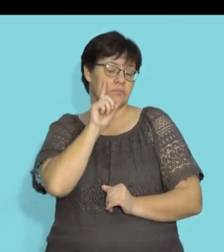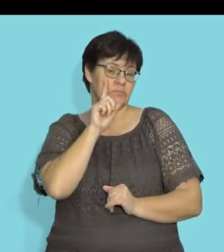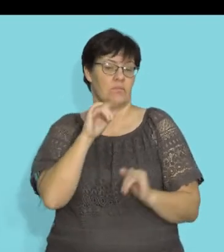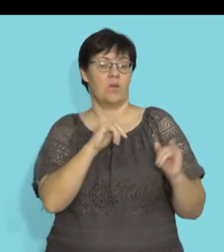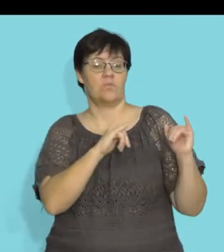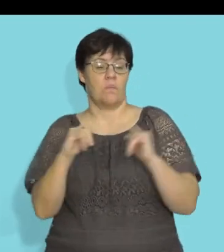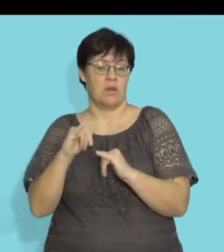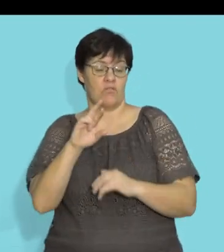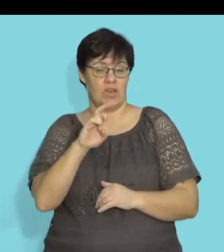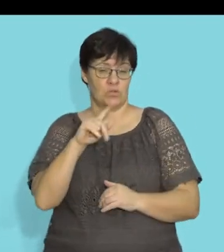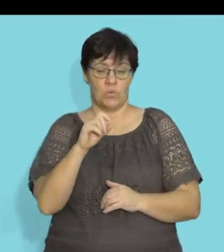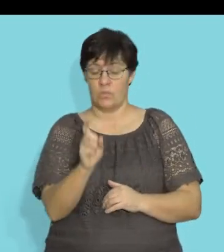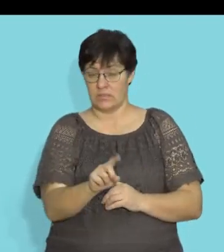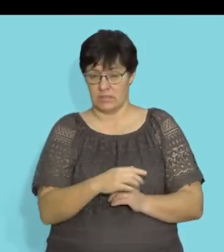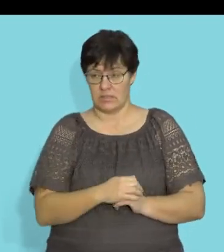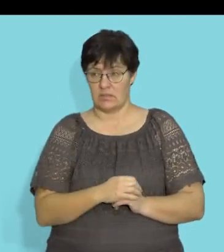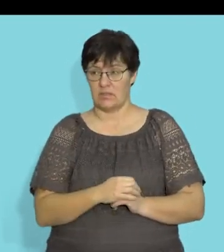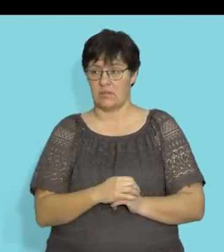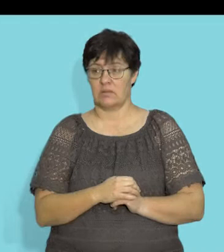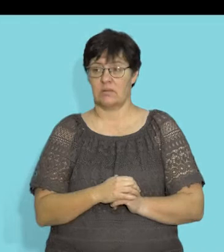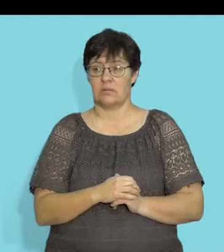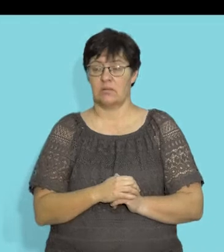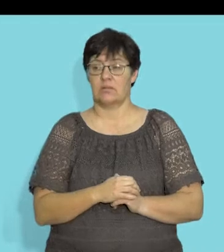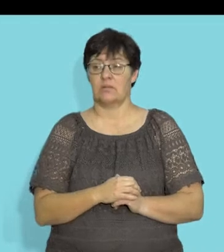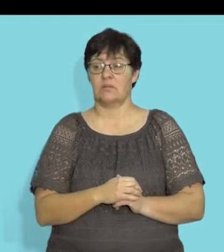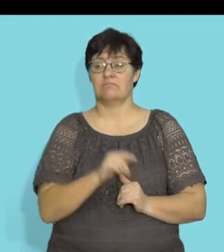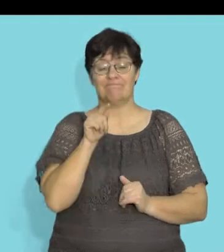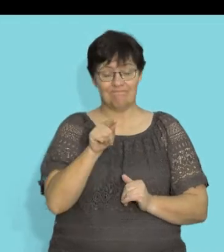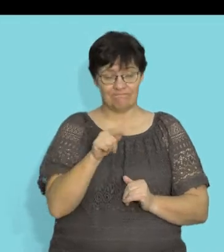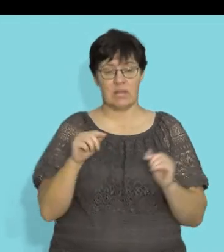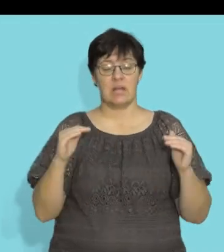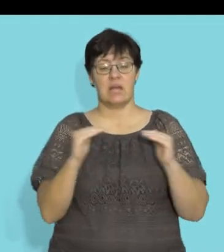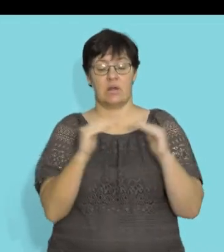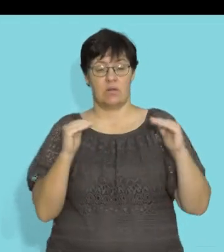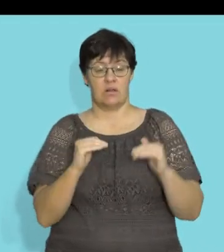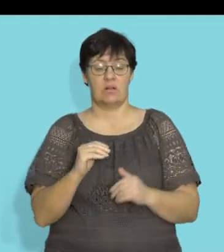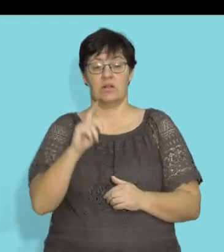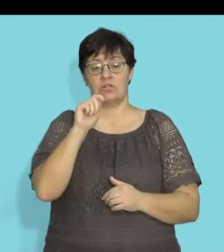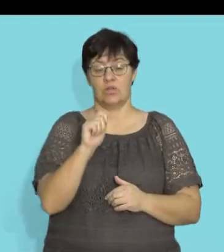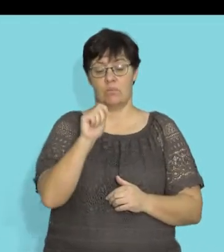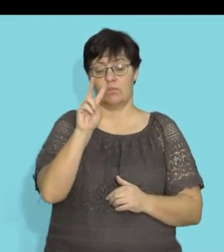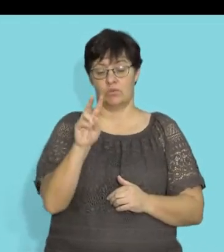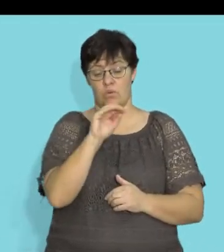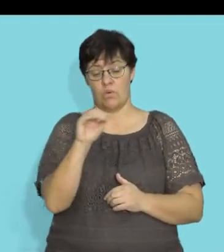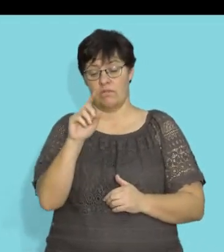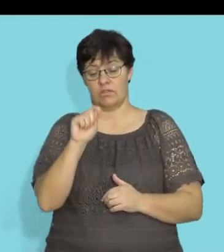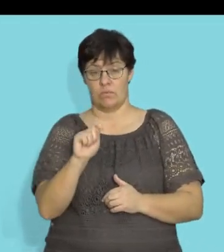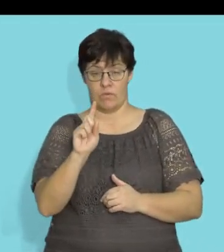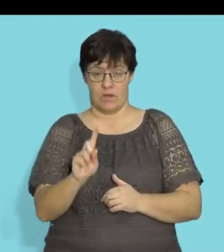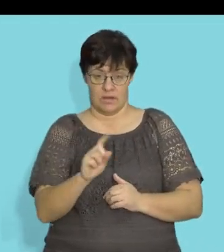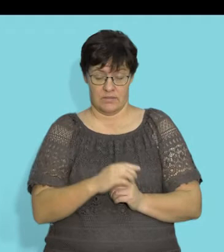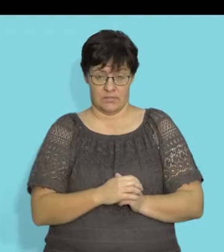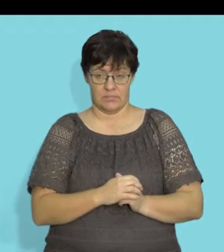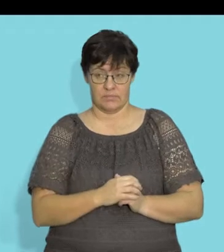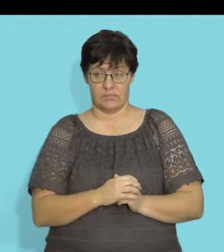my common ratio is, I can say that ratio is equal to term 2 over